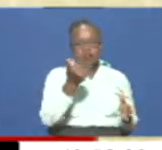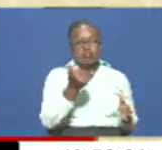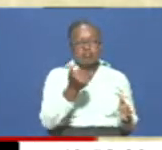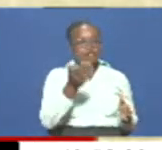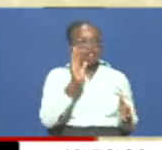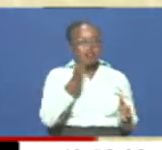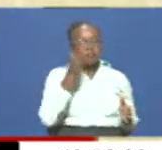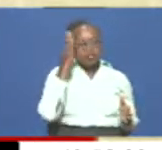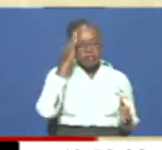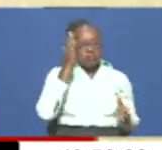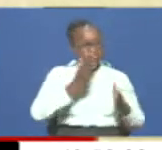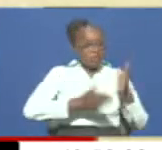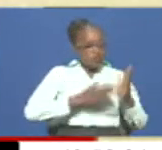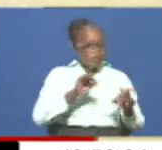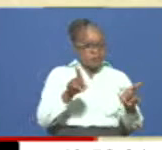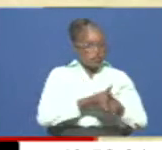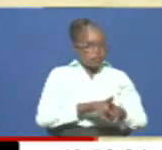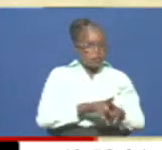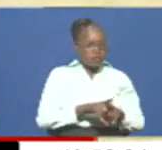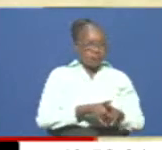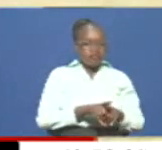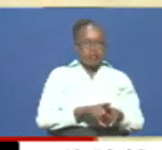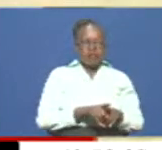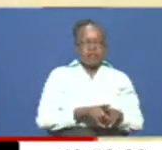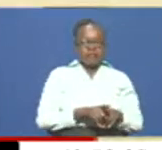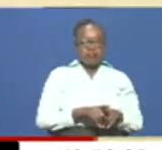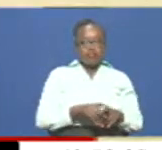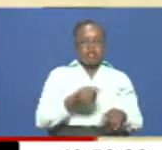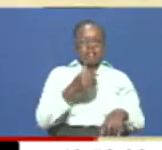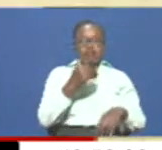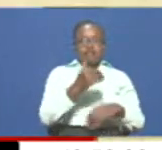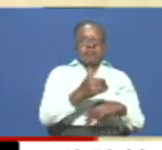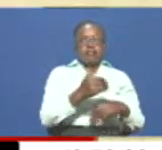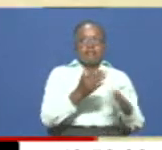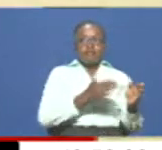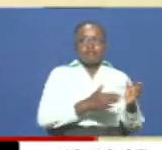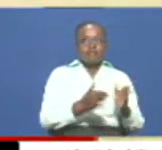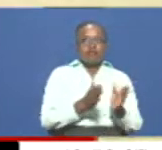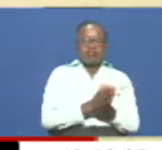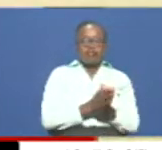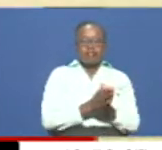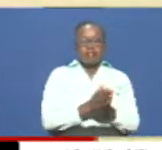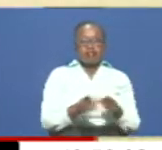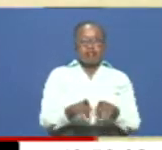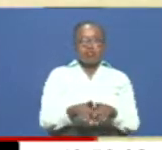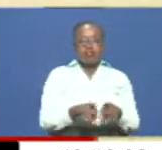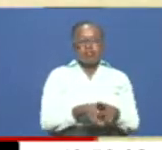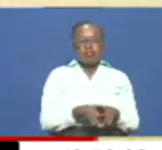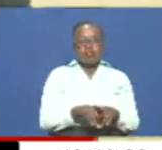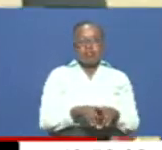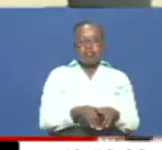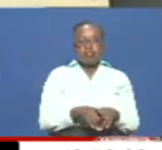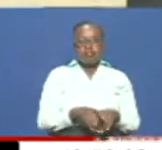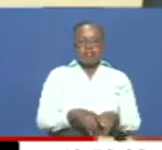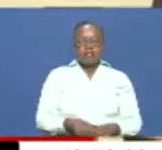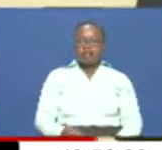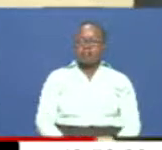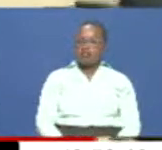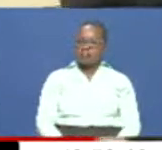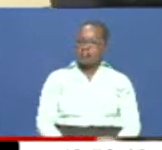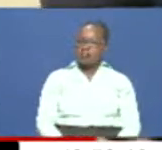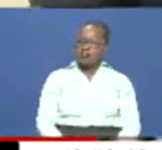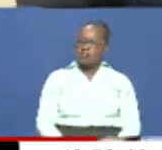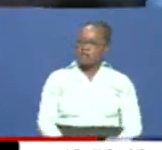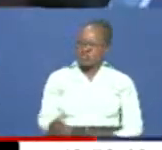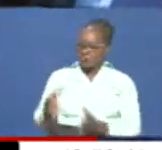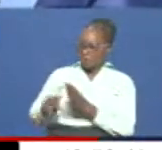hivyo. So season yangu ilikuwa mzuri. So for next I'm planning to go to races from next year. Yes. Ada, mipango yako sasa hivi